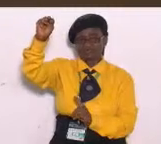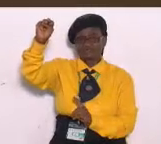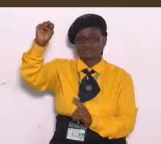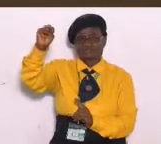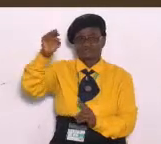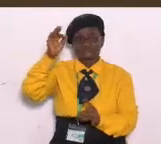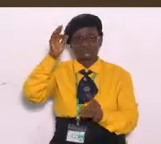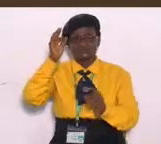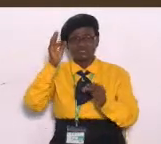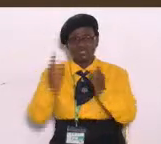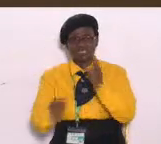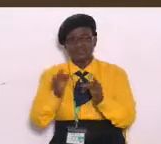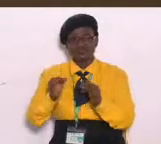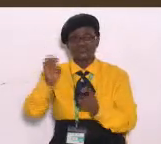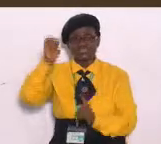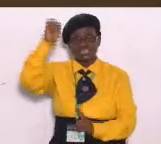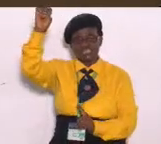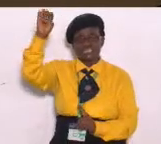If he's pleased,